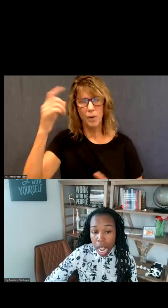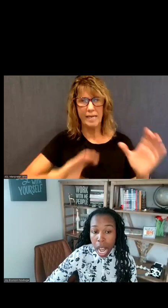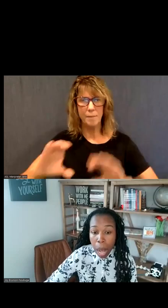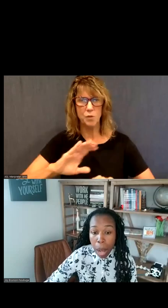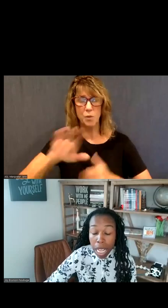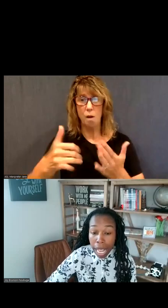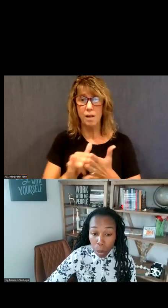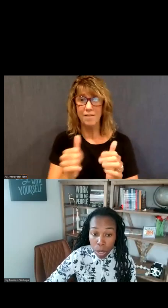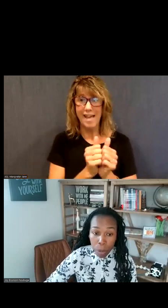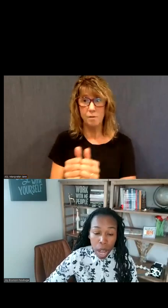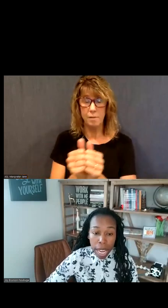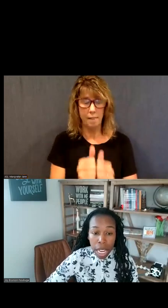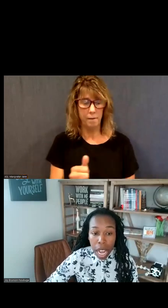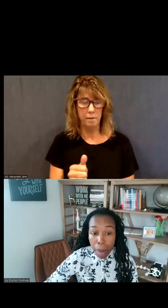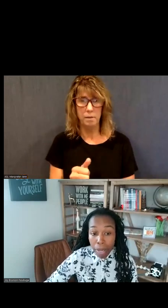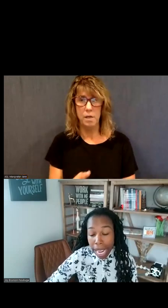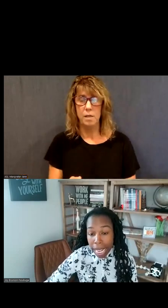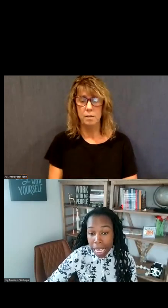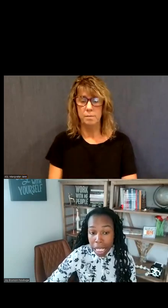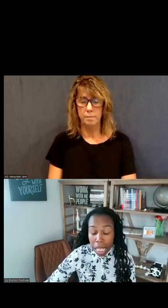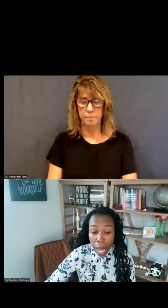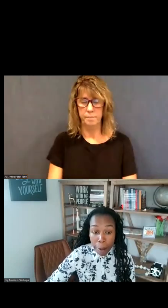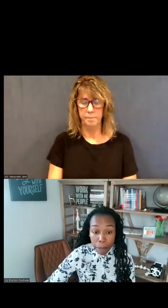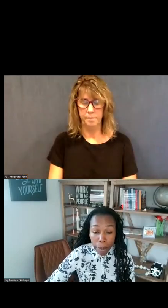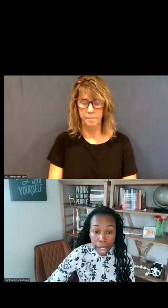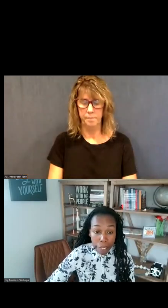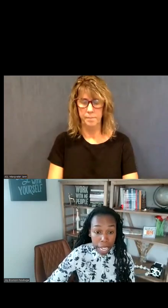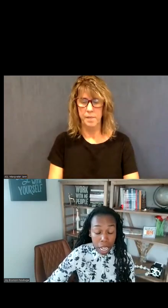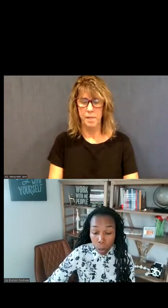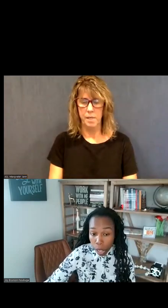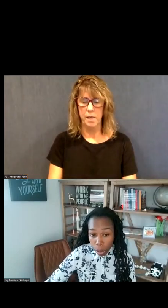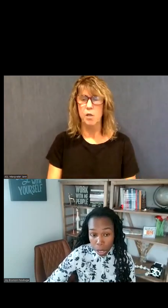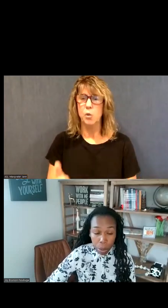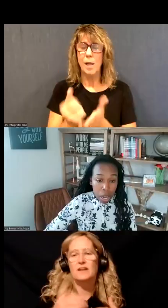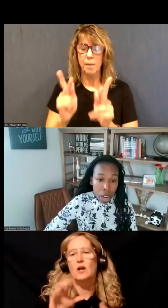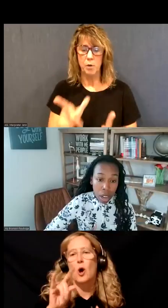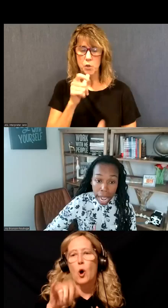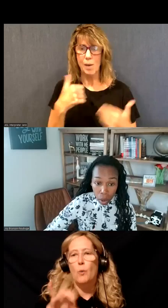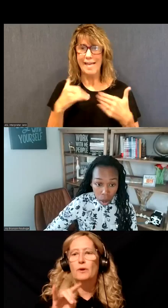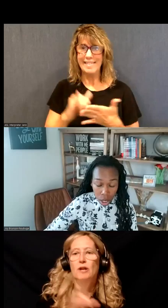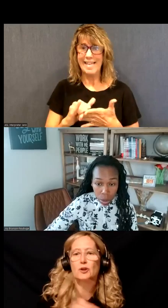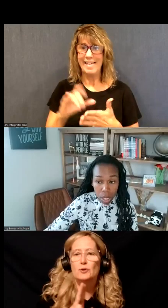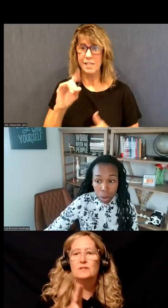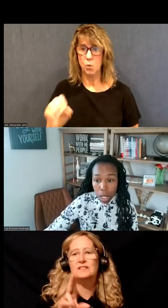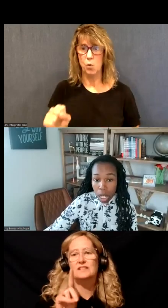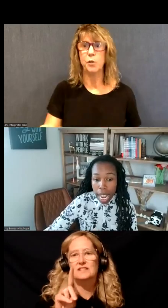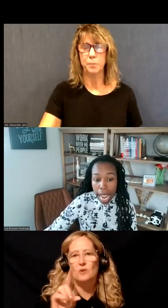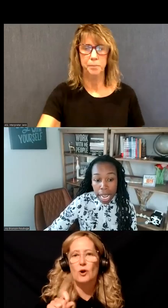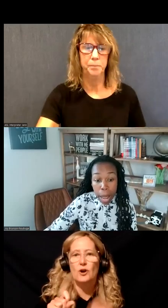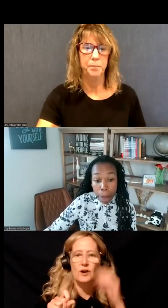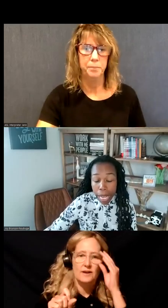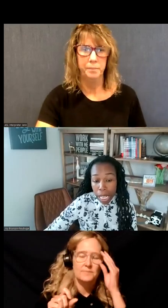together to help someone that is having opioid use disorder or alcohol use